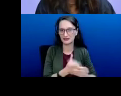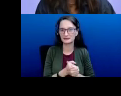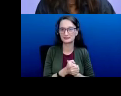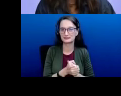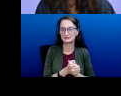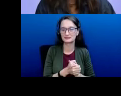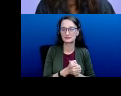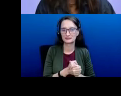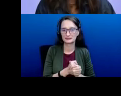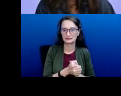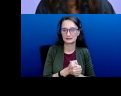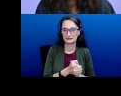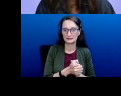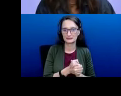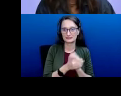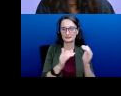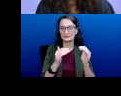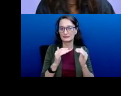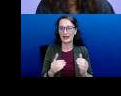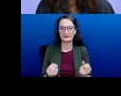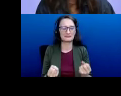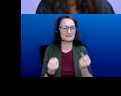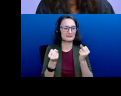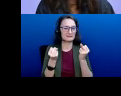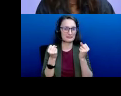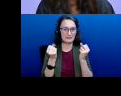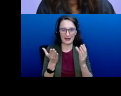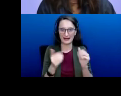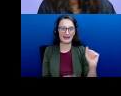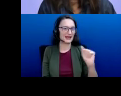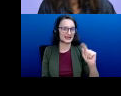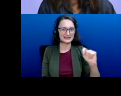There's also many AT financial loan program.